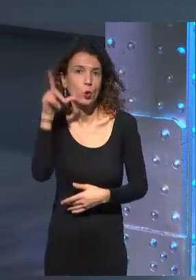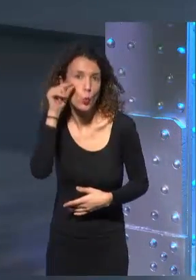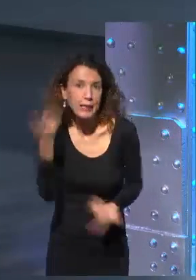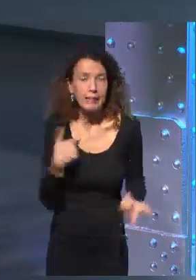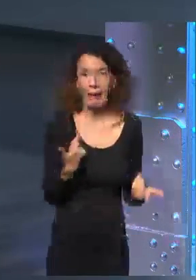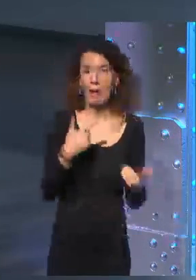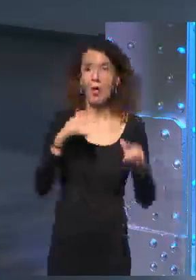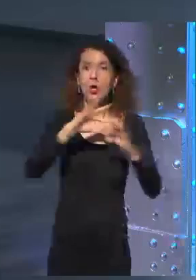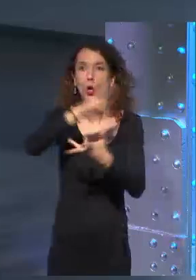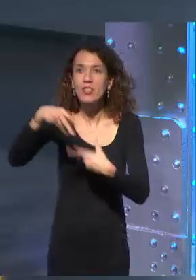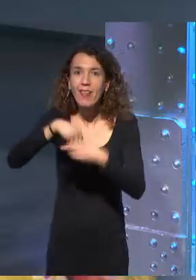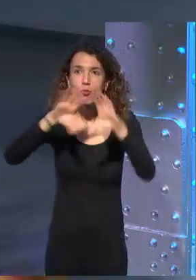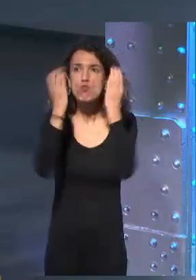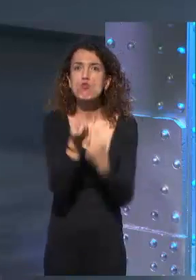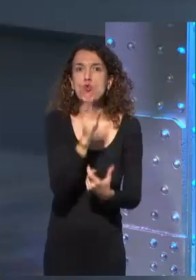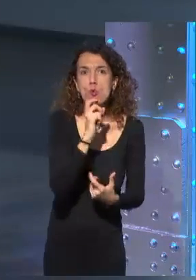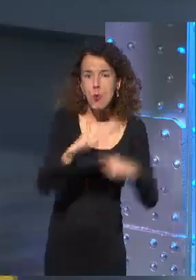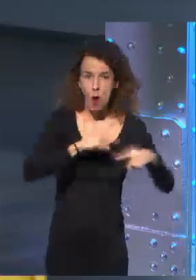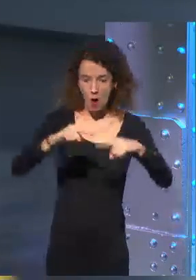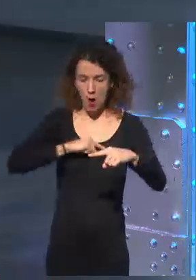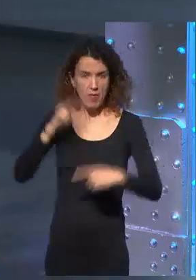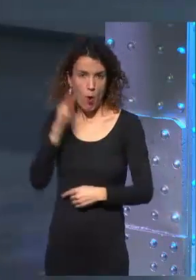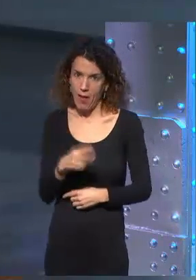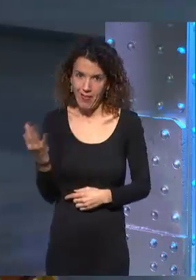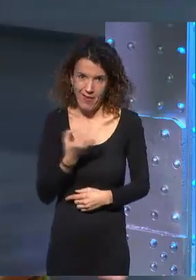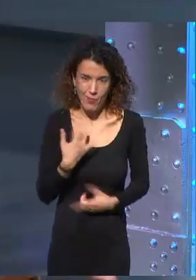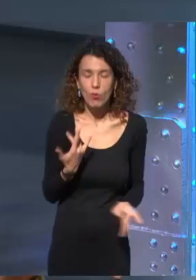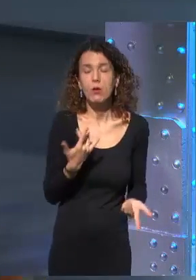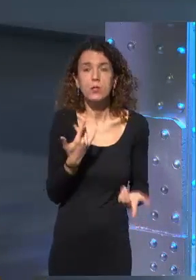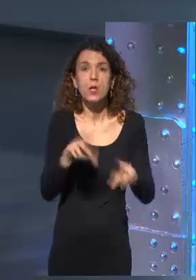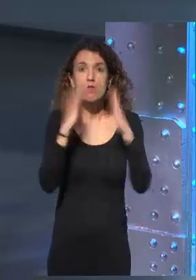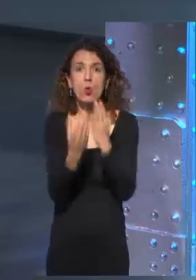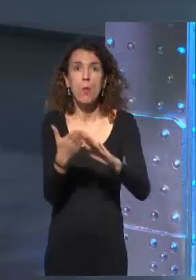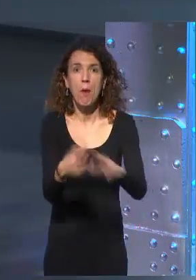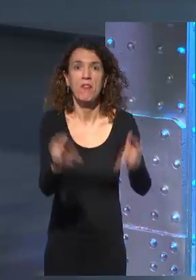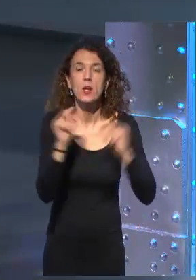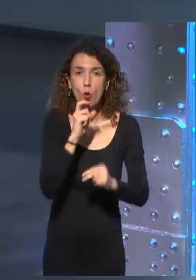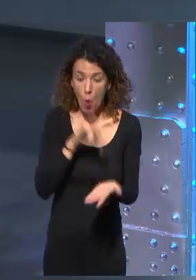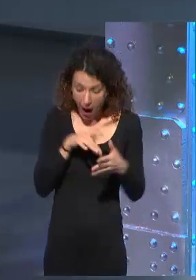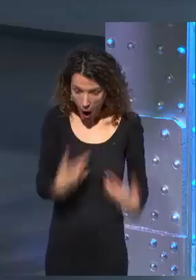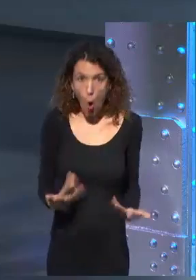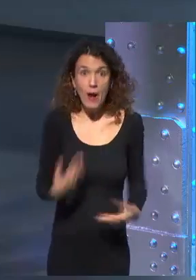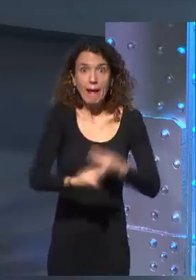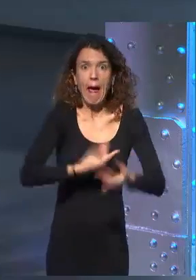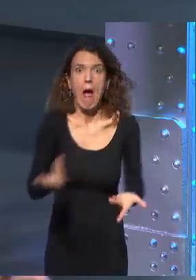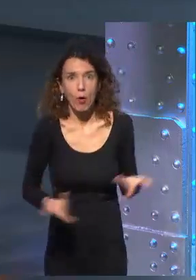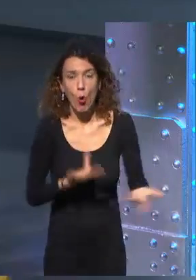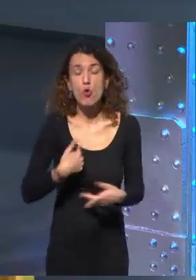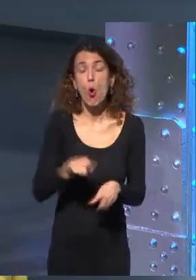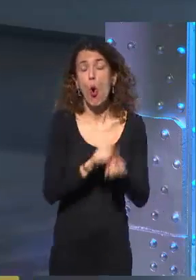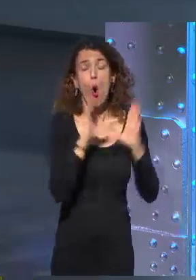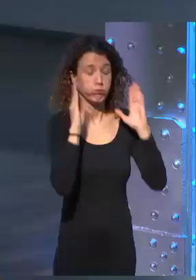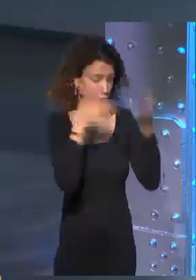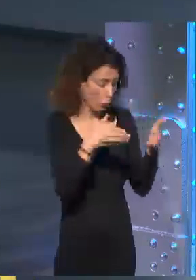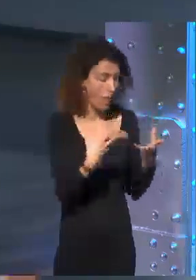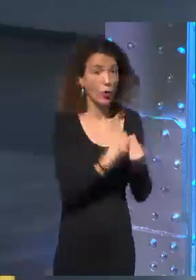as we deal with any other addiction. We need to see what's going on in the world, what's going on in Twitter, because wow, what if